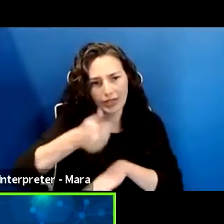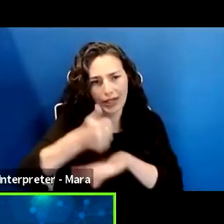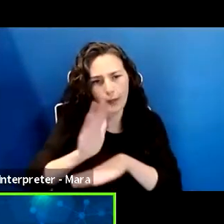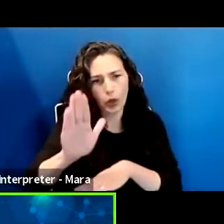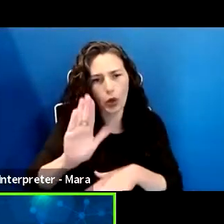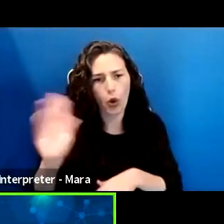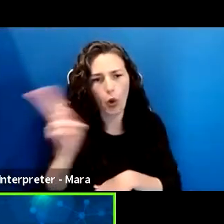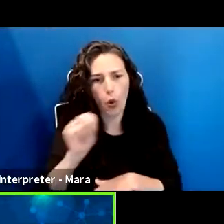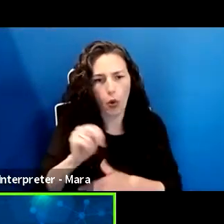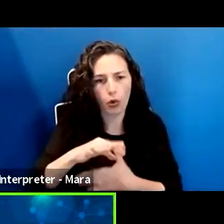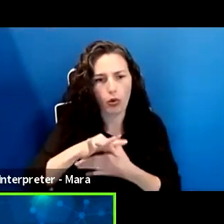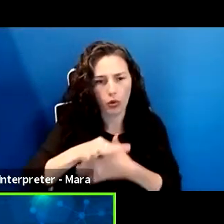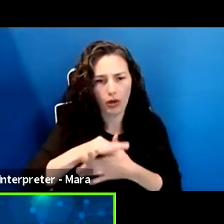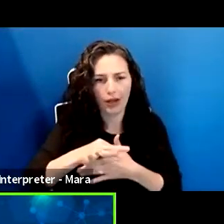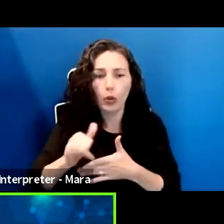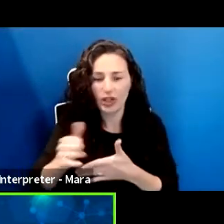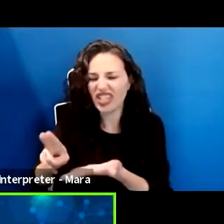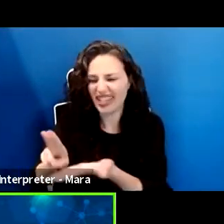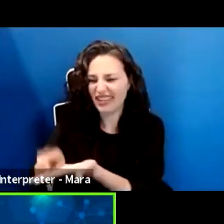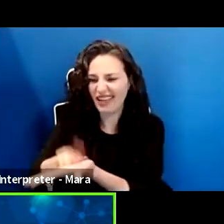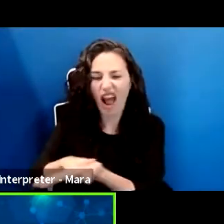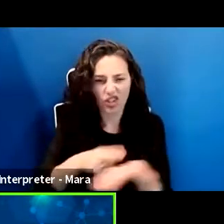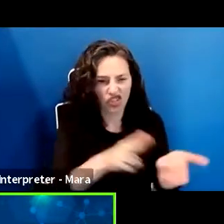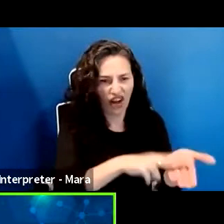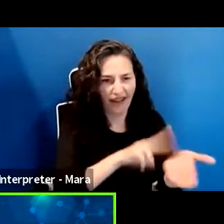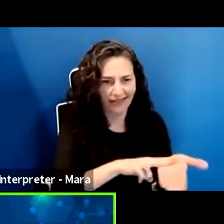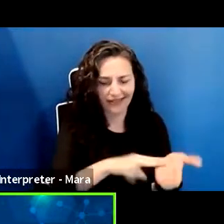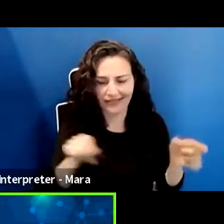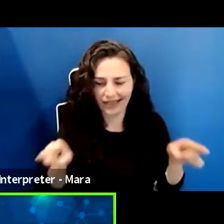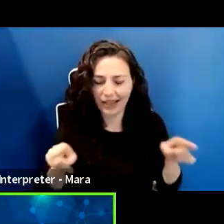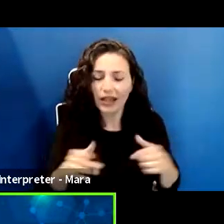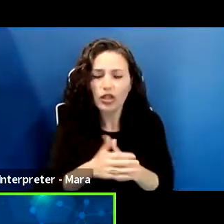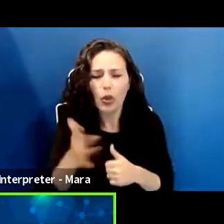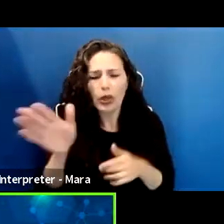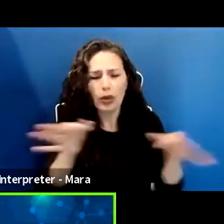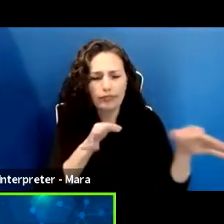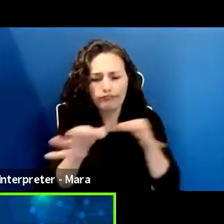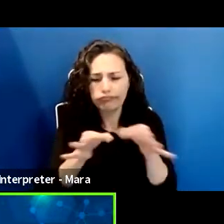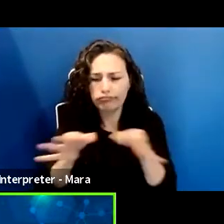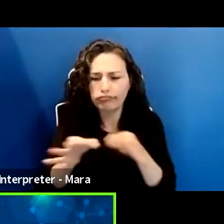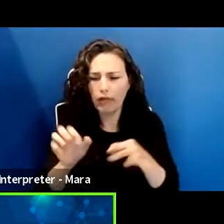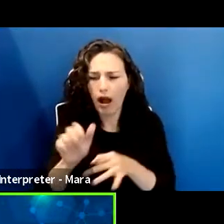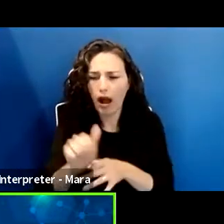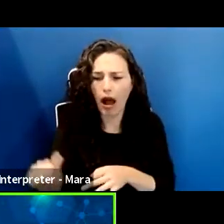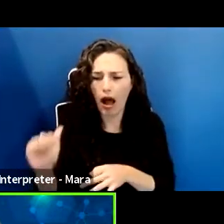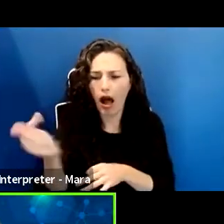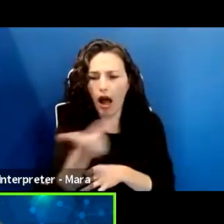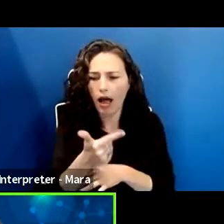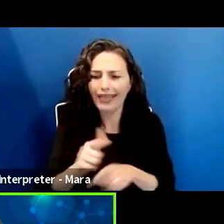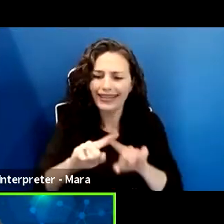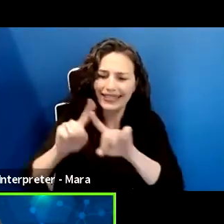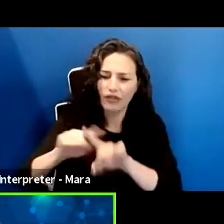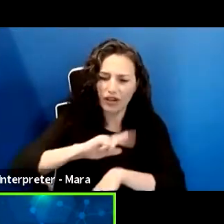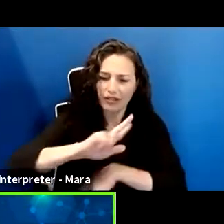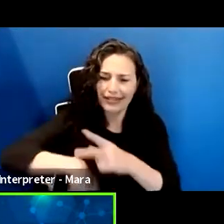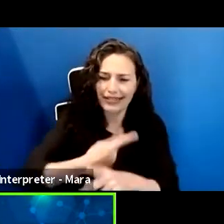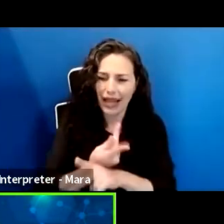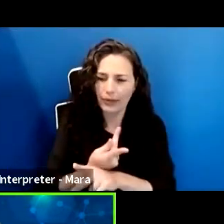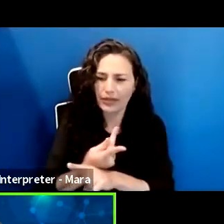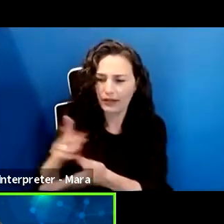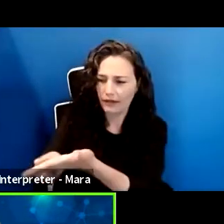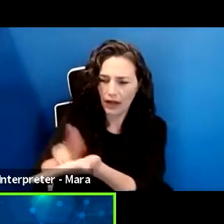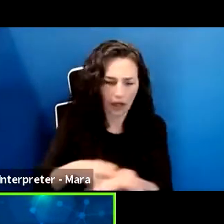is these entertainment contracts. In the discussion today, we're going to walk through SAG-AFTRA's different types of entertainment contracts and